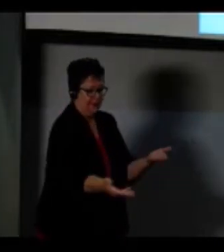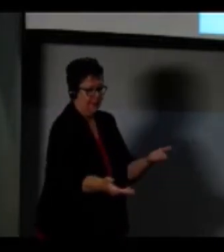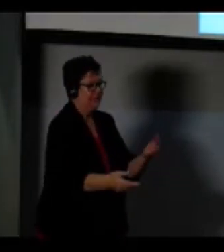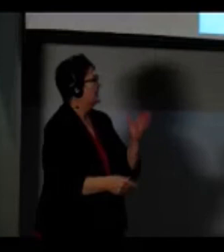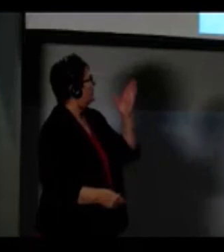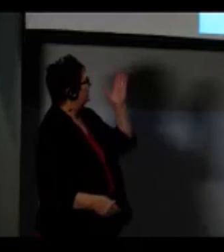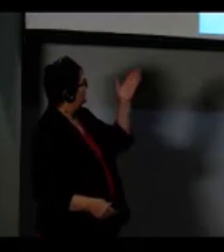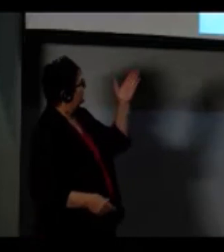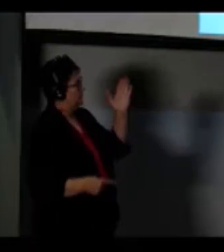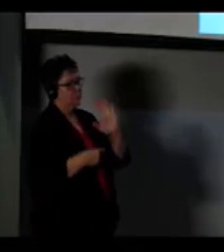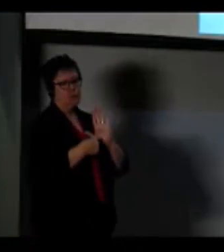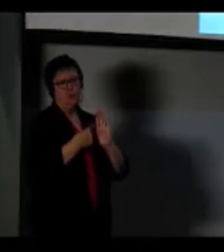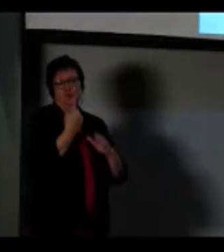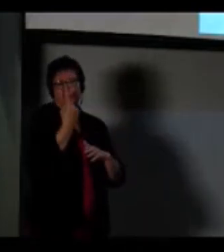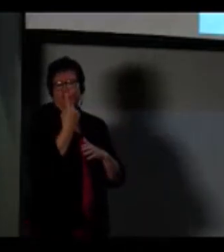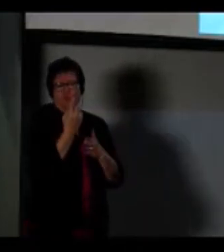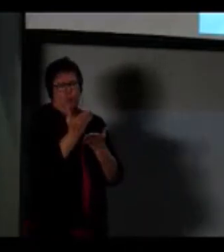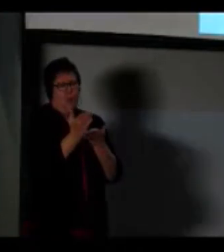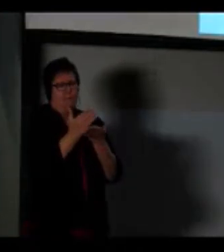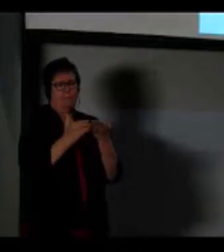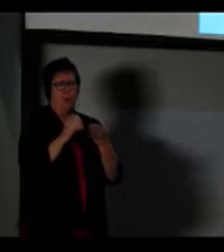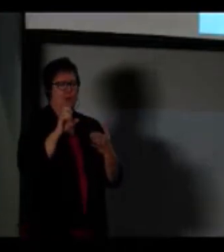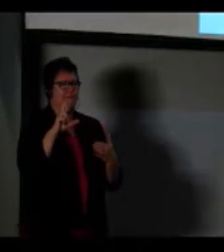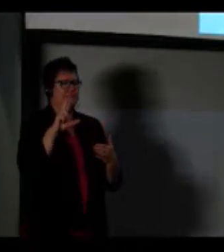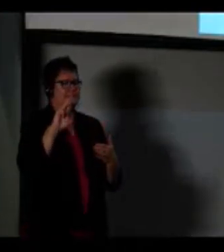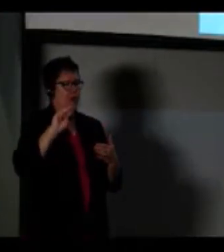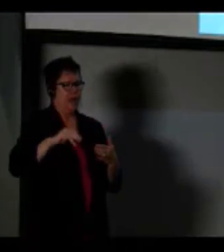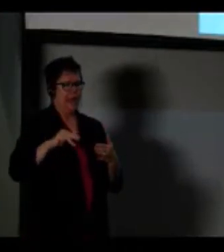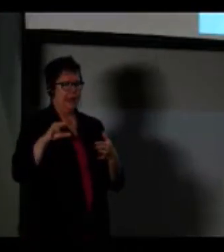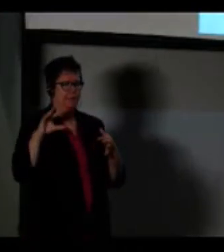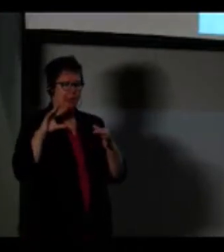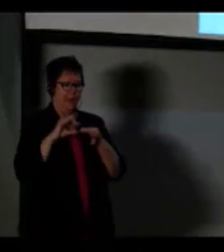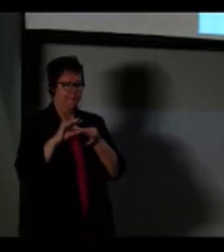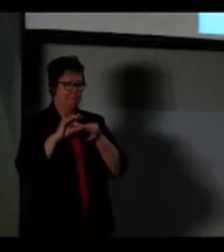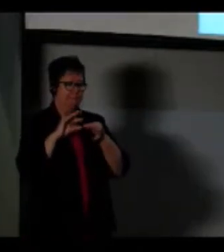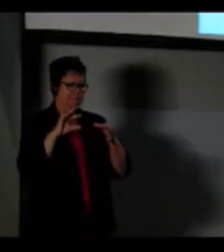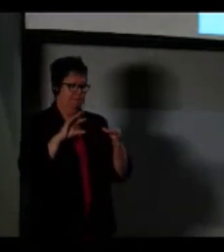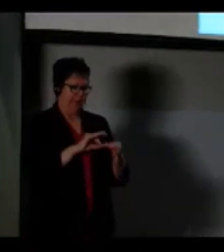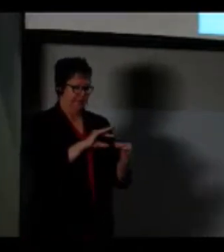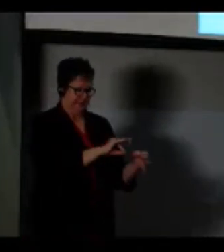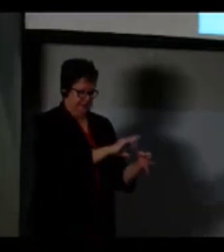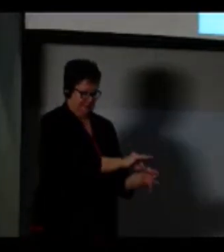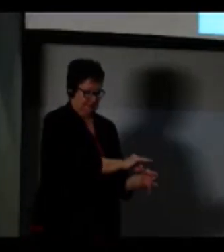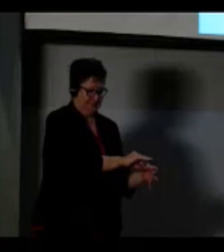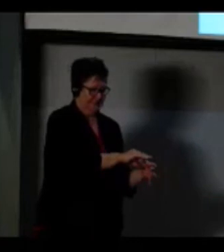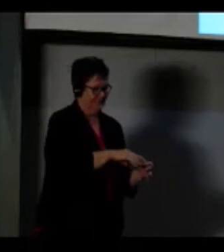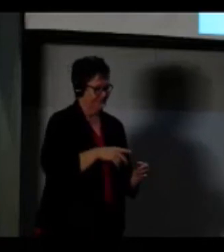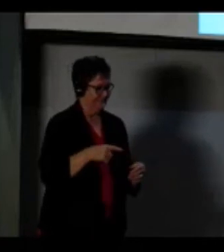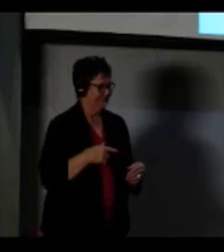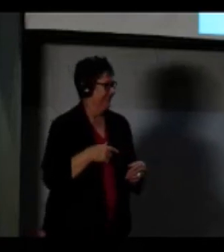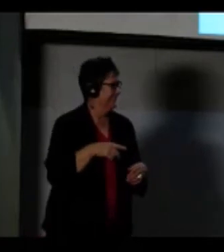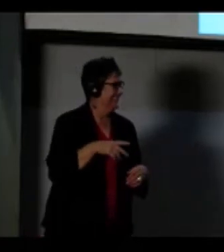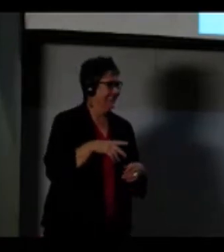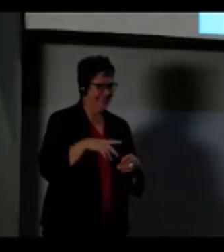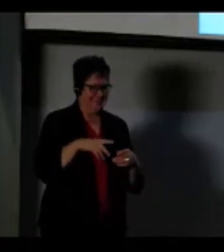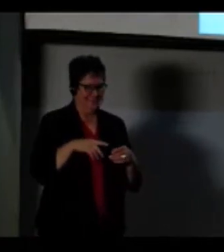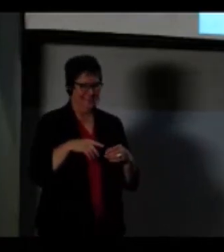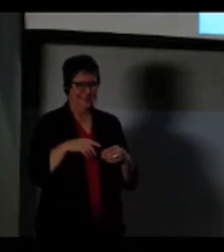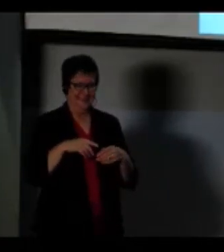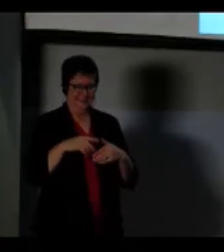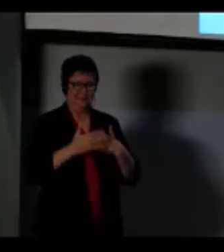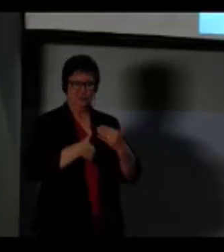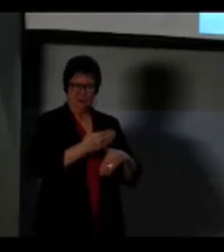is just showing you one little piece of the CRM mapping. There are many more slides, and when you knit them all together, you have